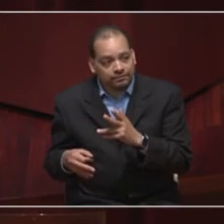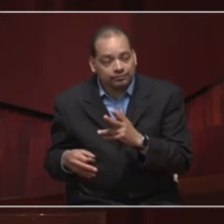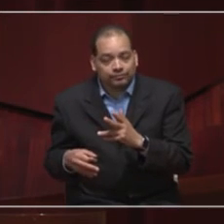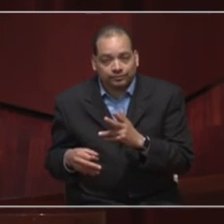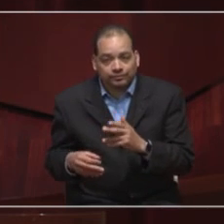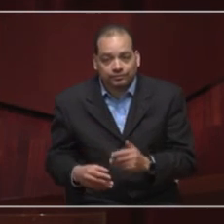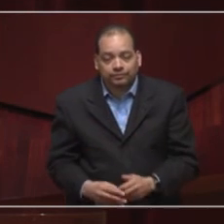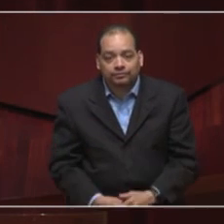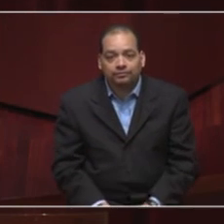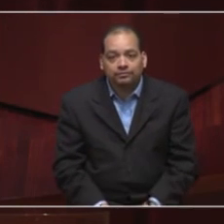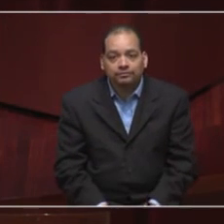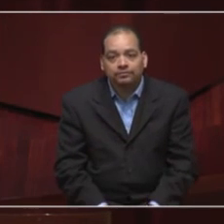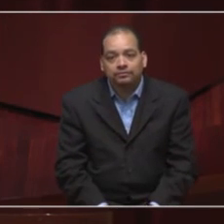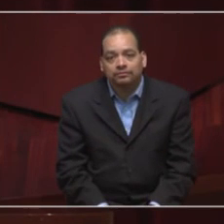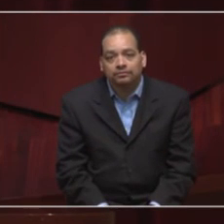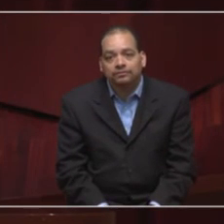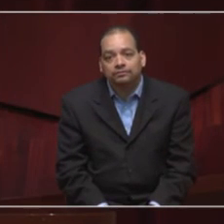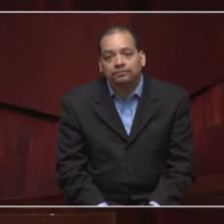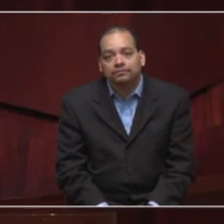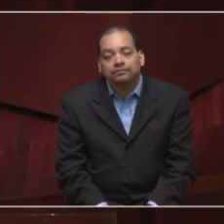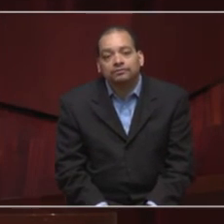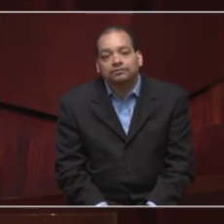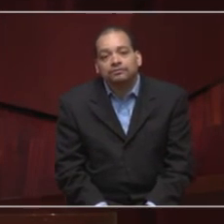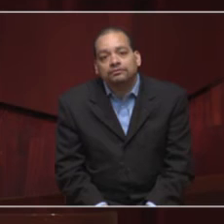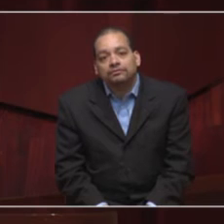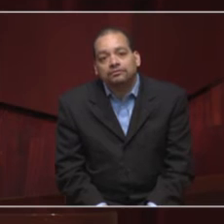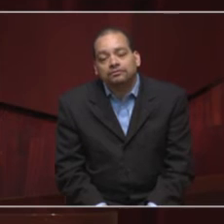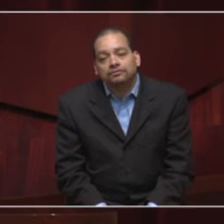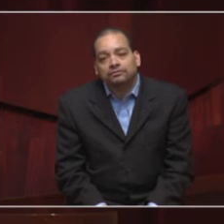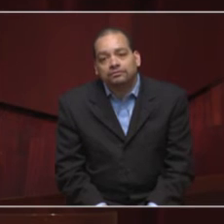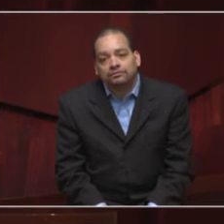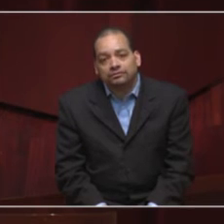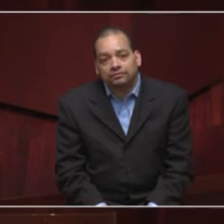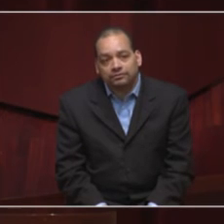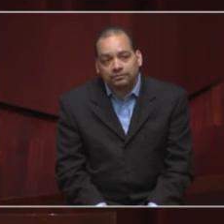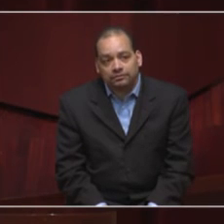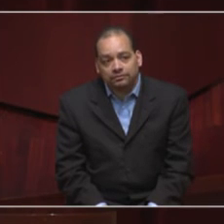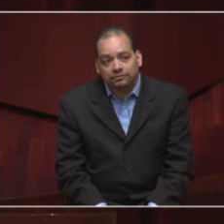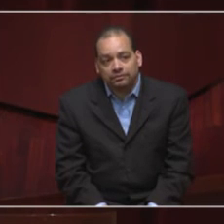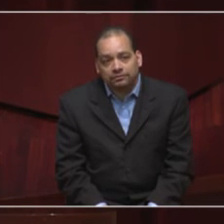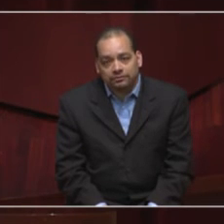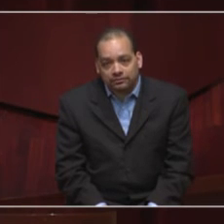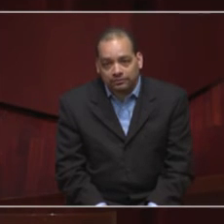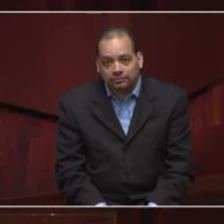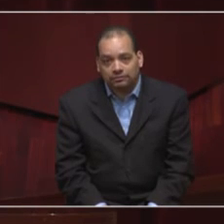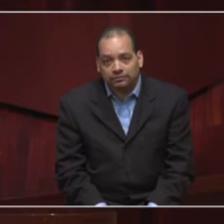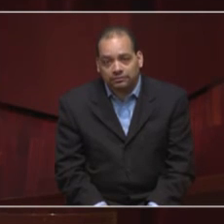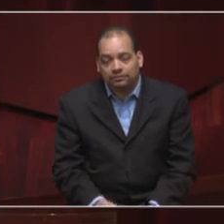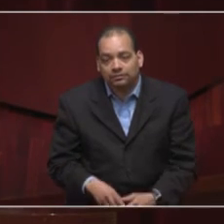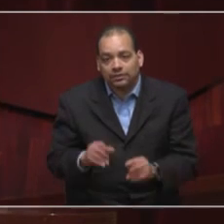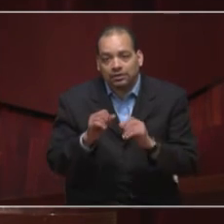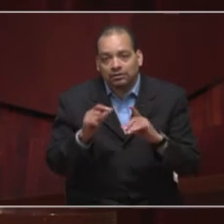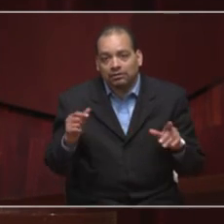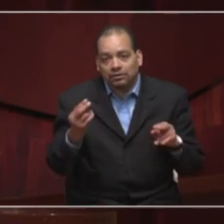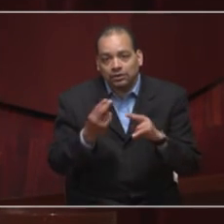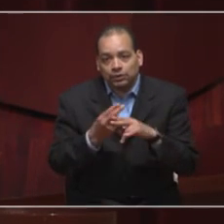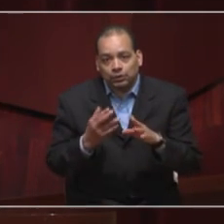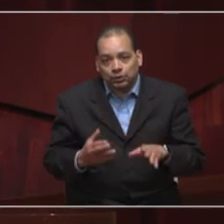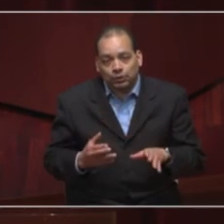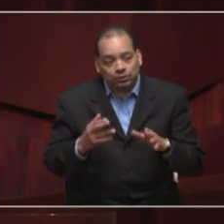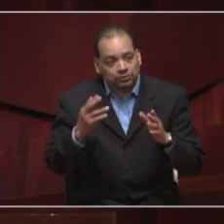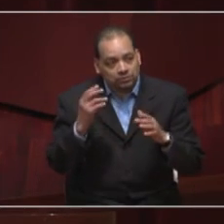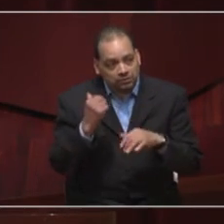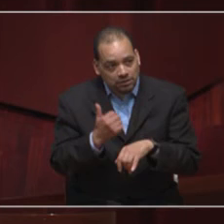will run the new deployment package for your agency where all existing users will be preloaded with all of the access